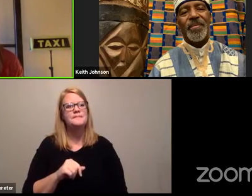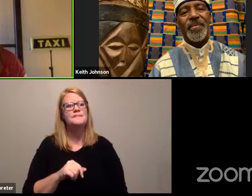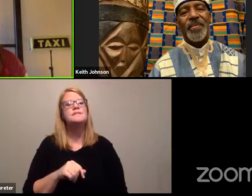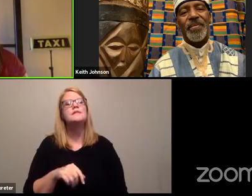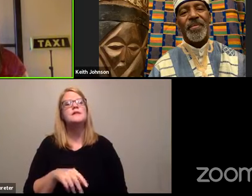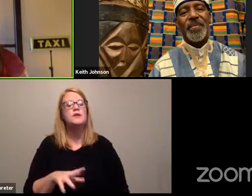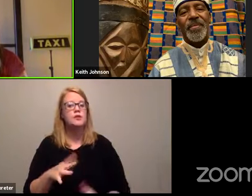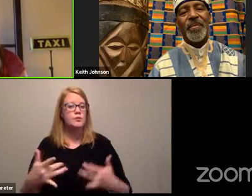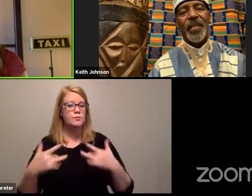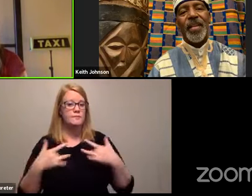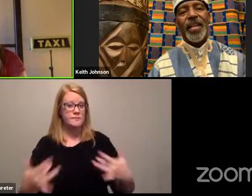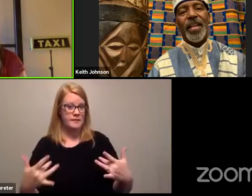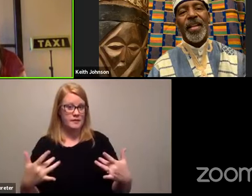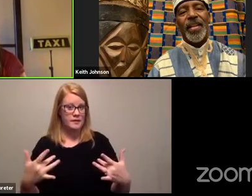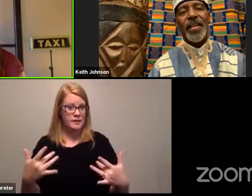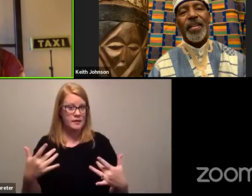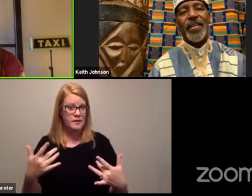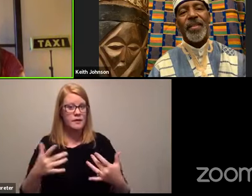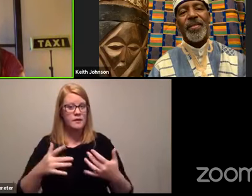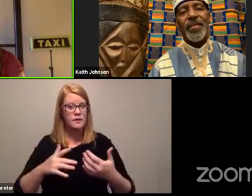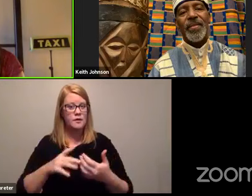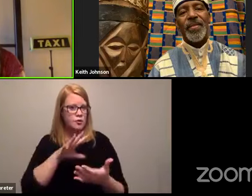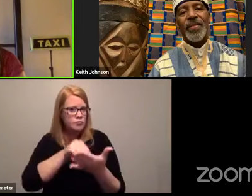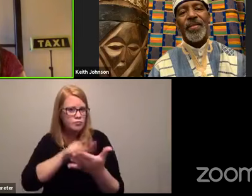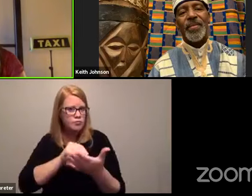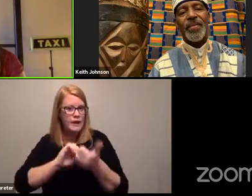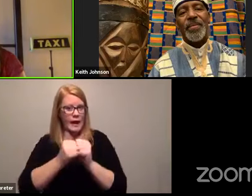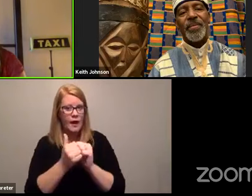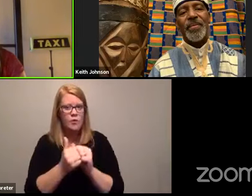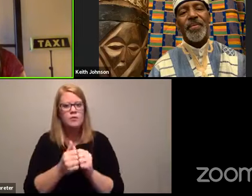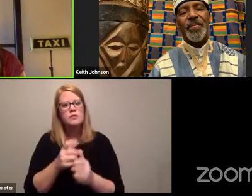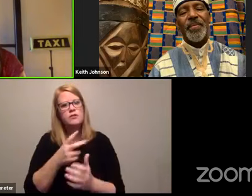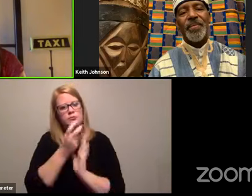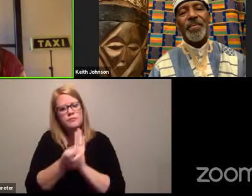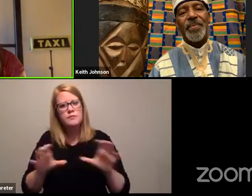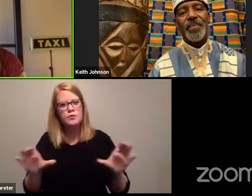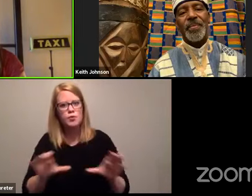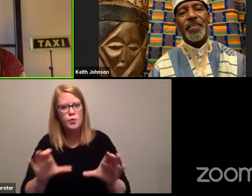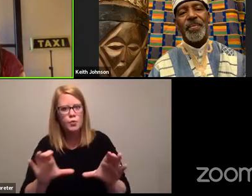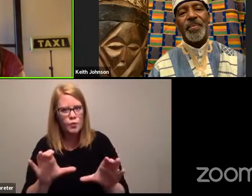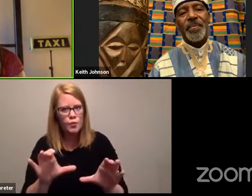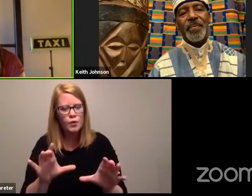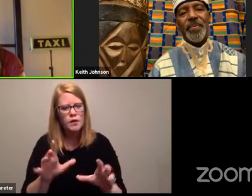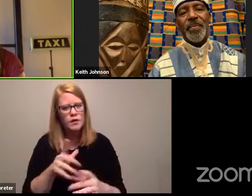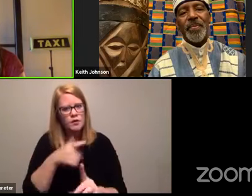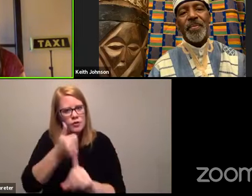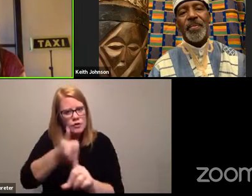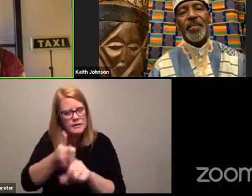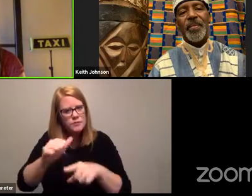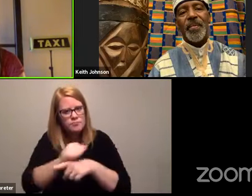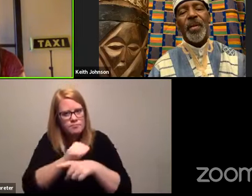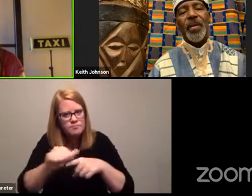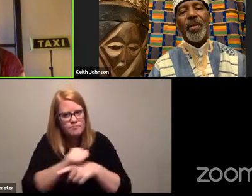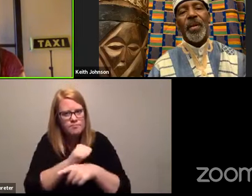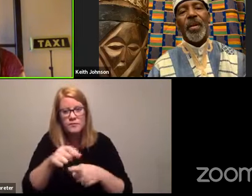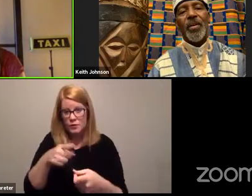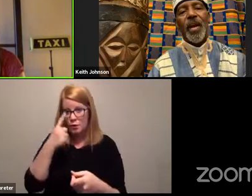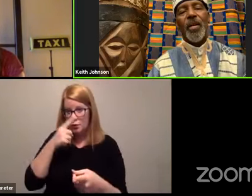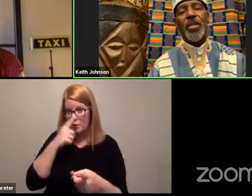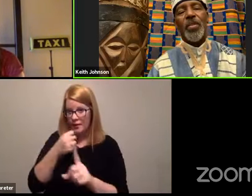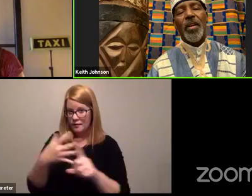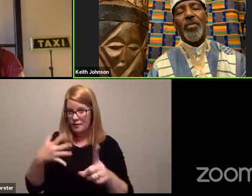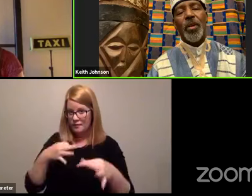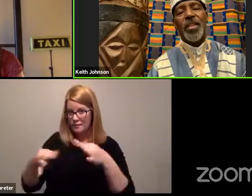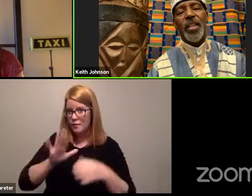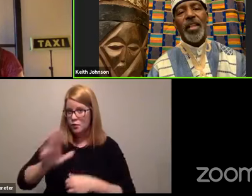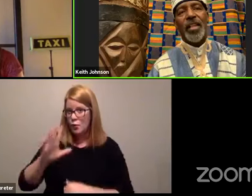by doing. Can you talk a little bit about your studies and how that transmission happened for you? Well,